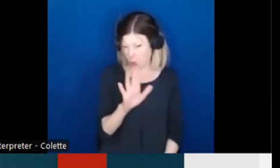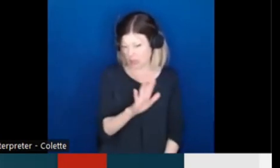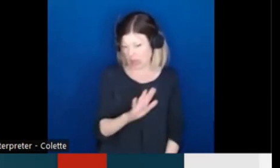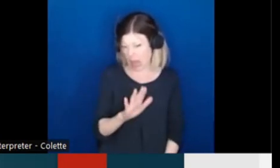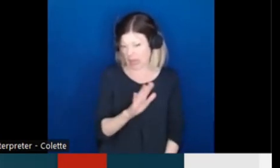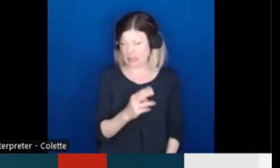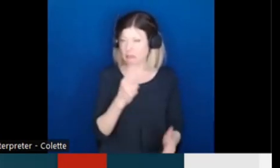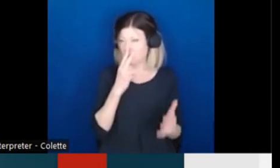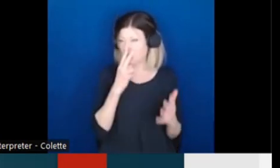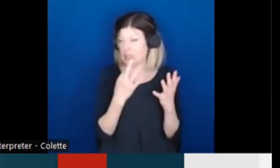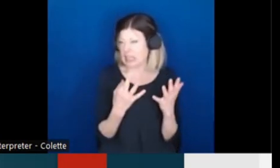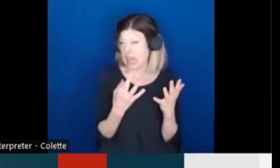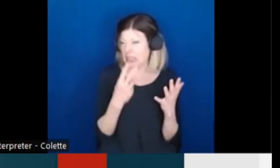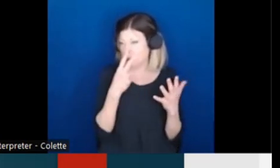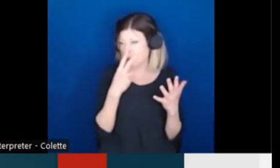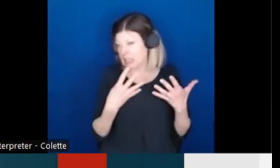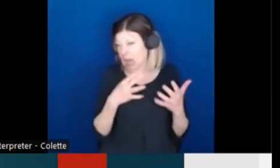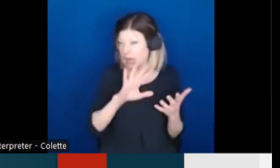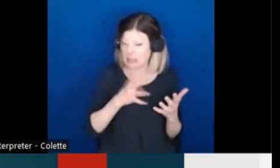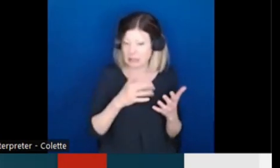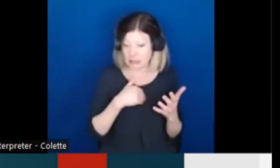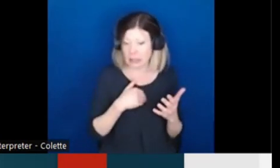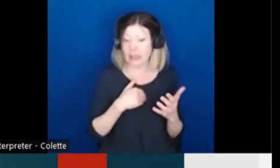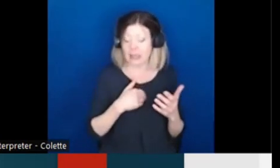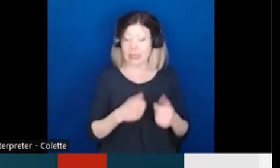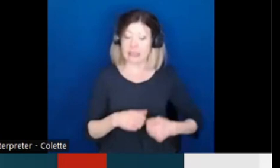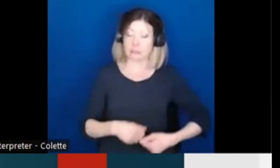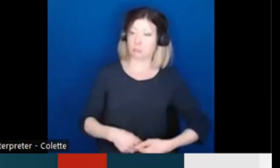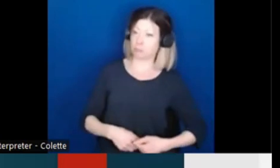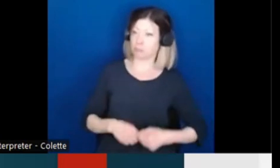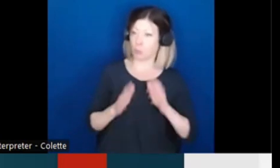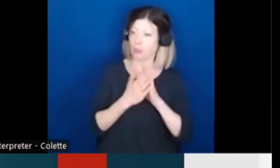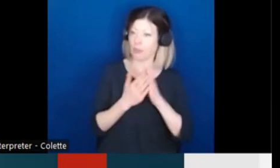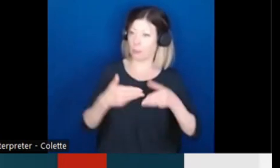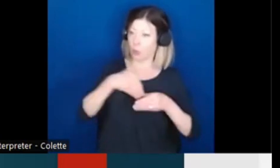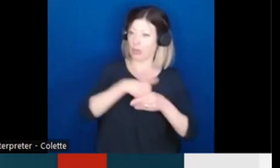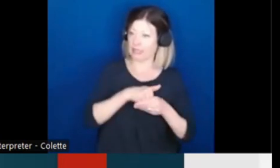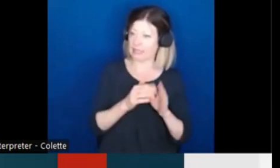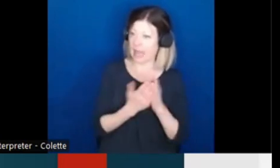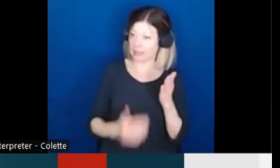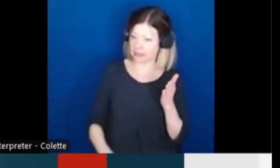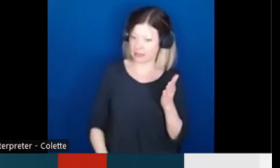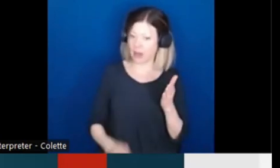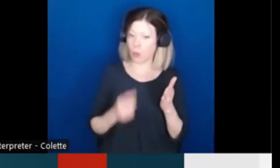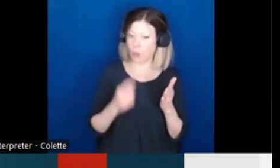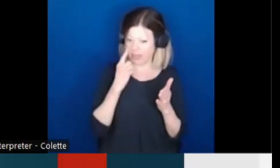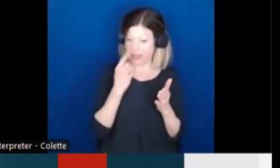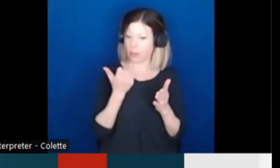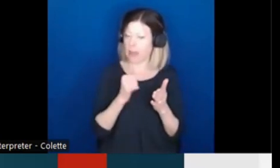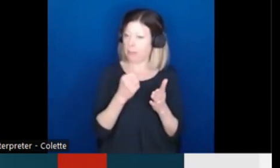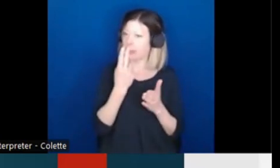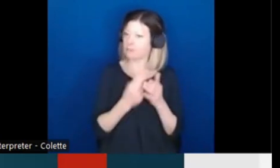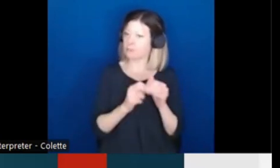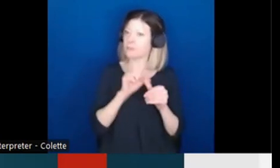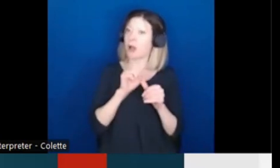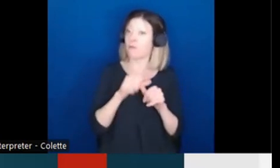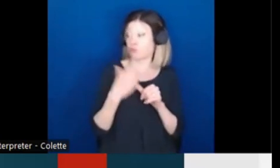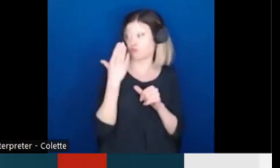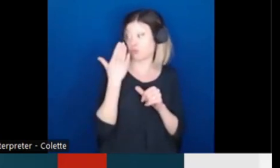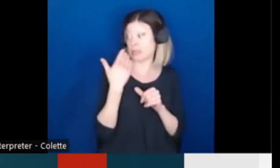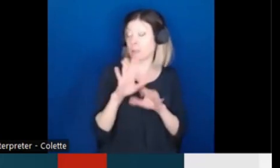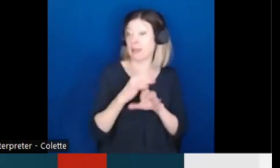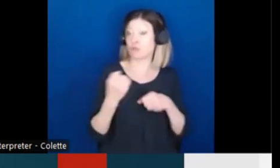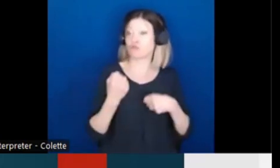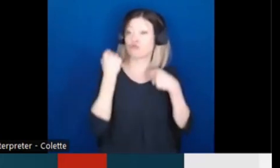a book in his hand. It might have been not long after he graduated. Now, the picture on the